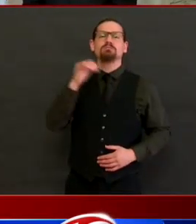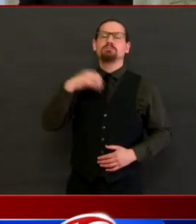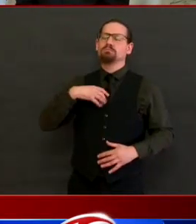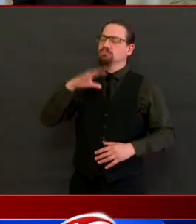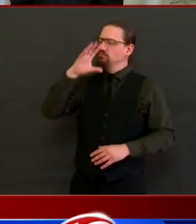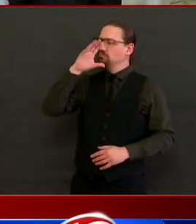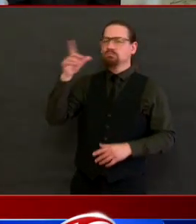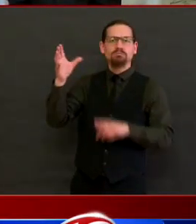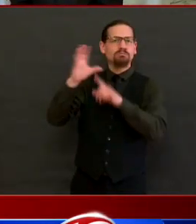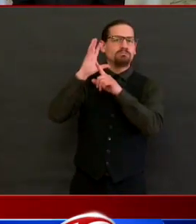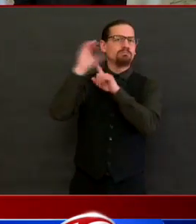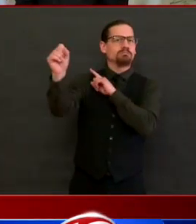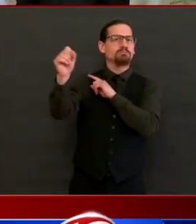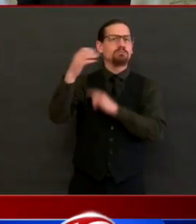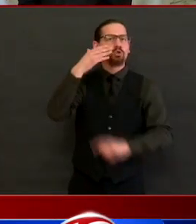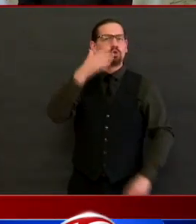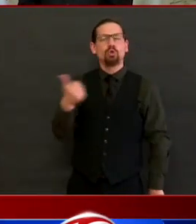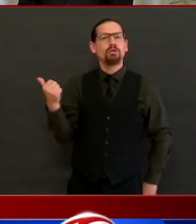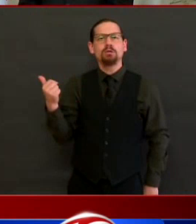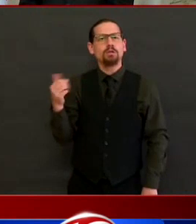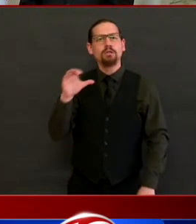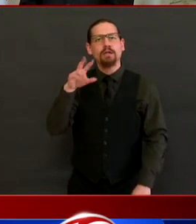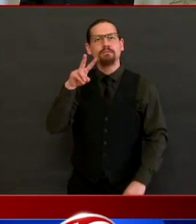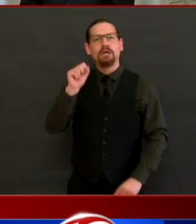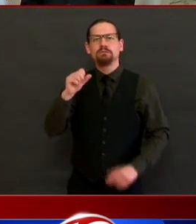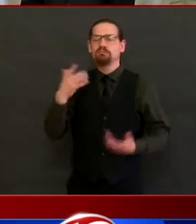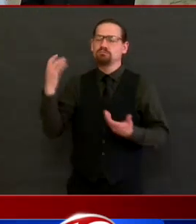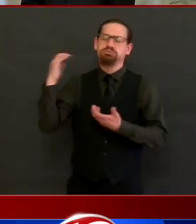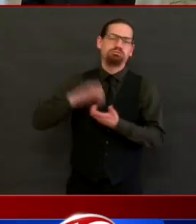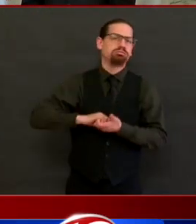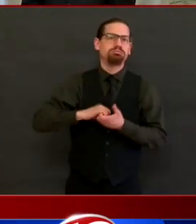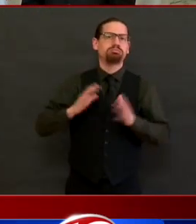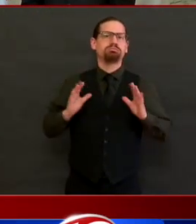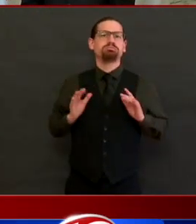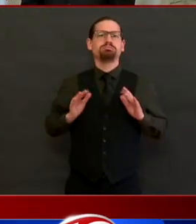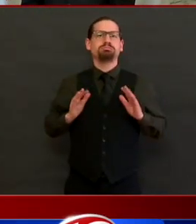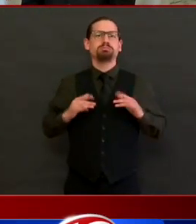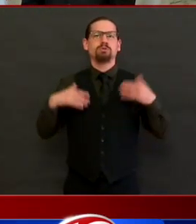been. They're going to give us a couple hundred